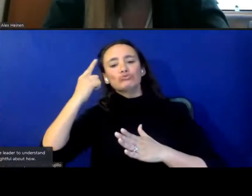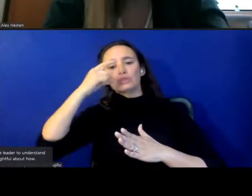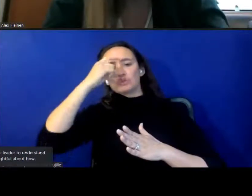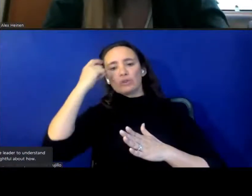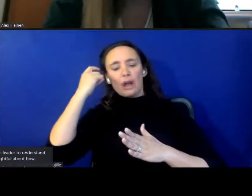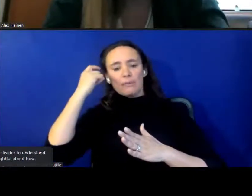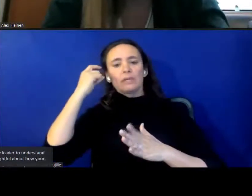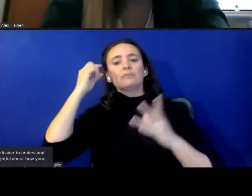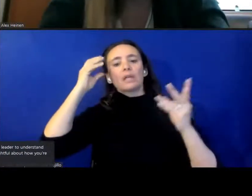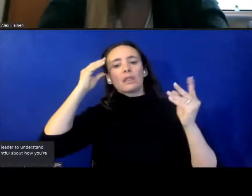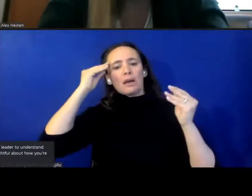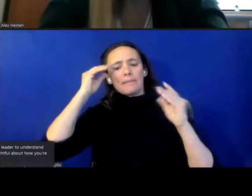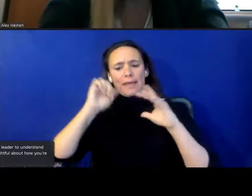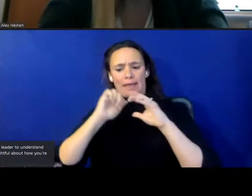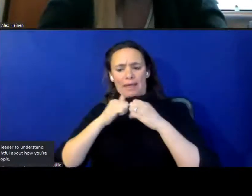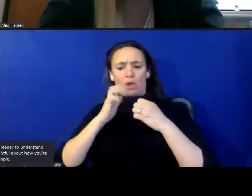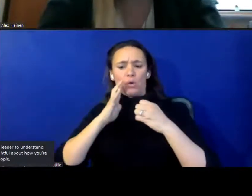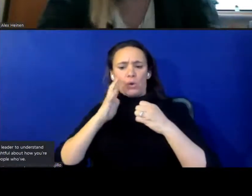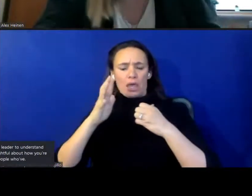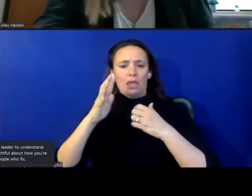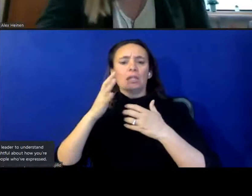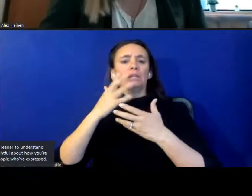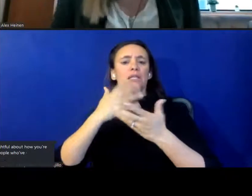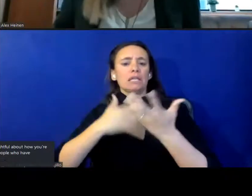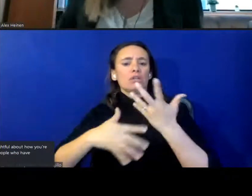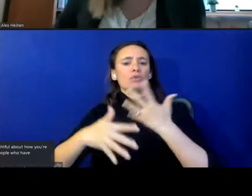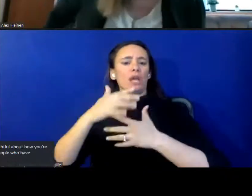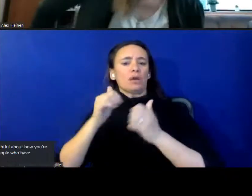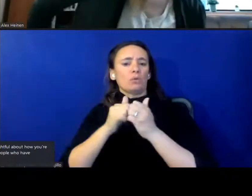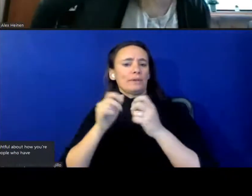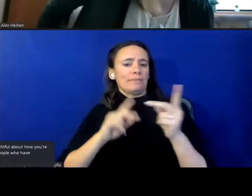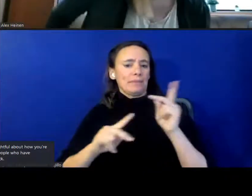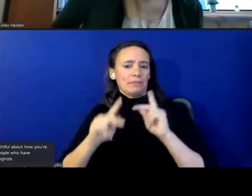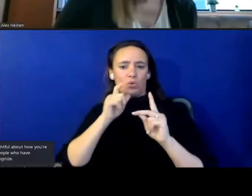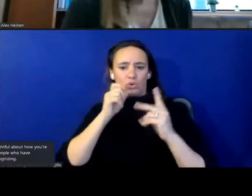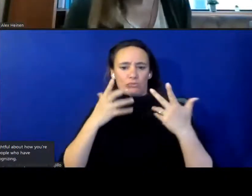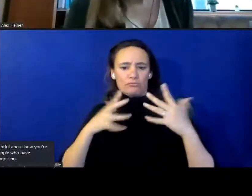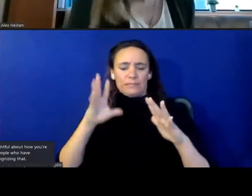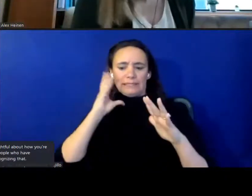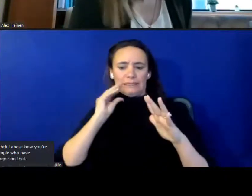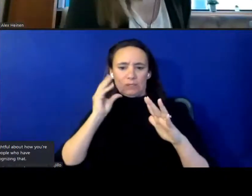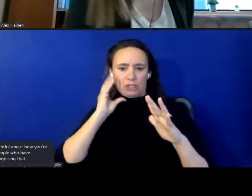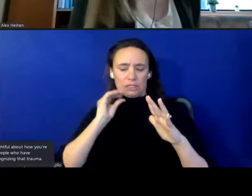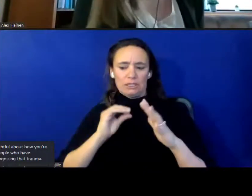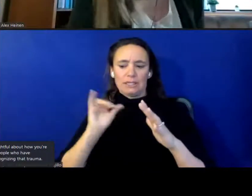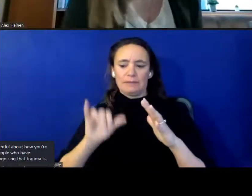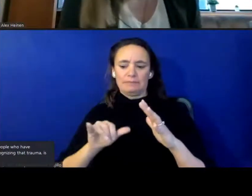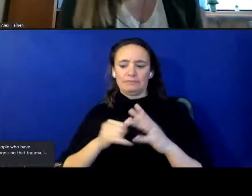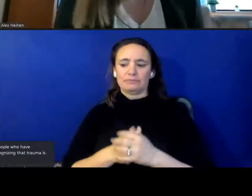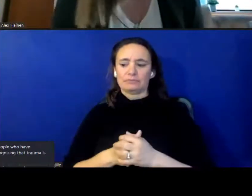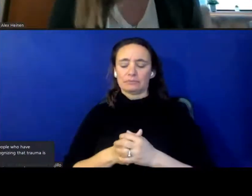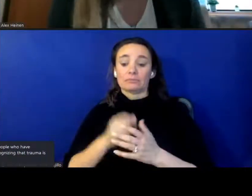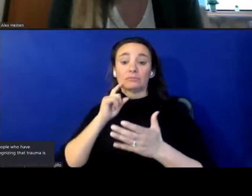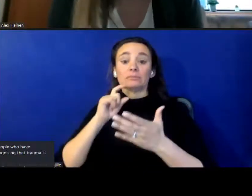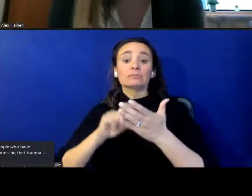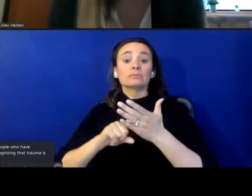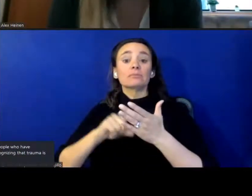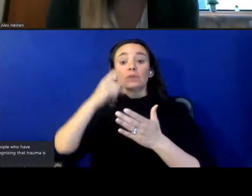how you're going to interact with people who've experienced trauma, recognizing that trauma is a very big